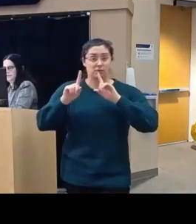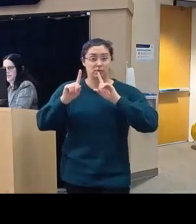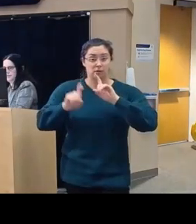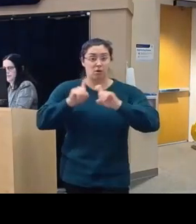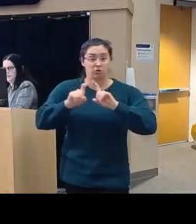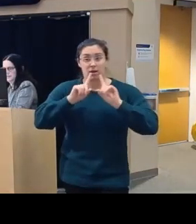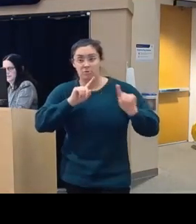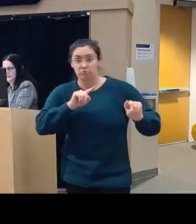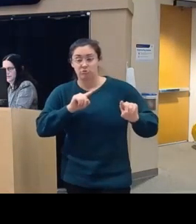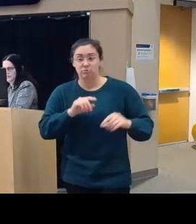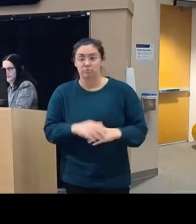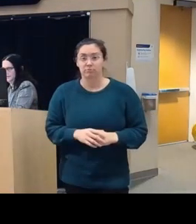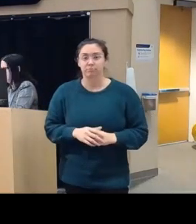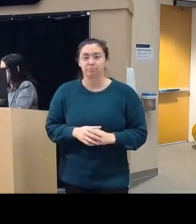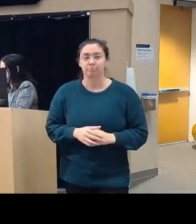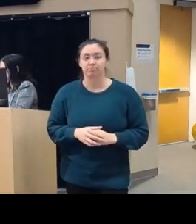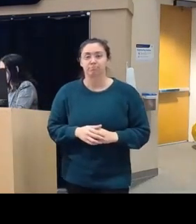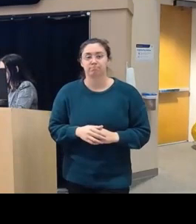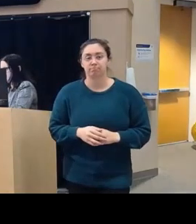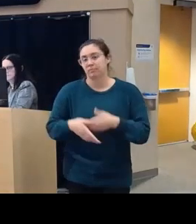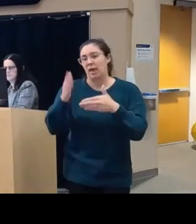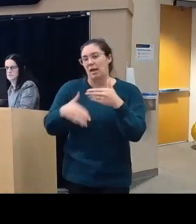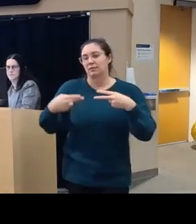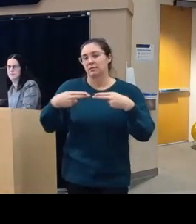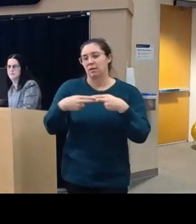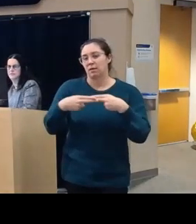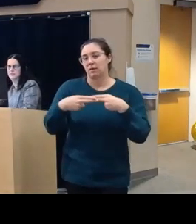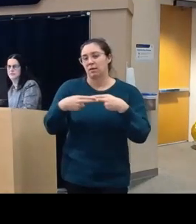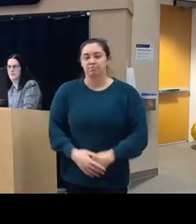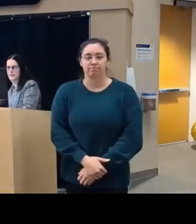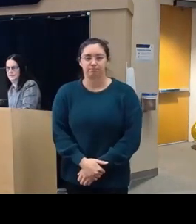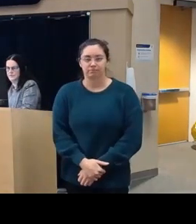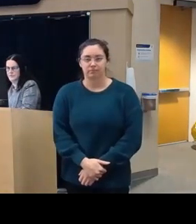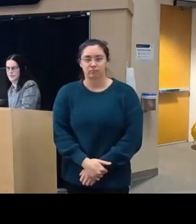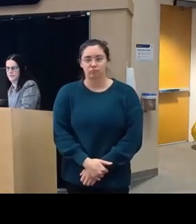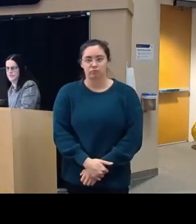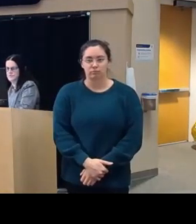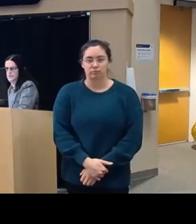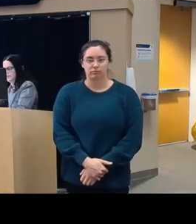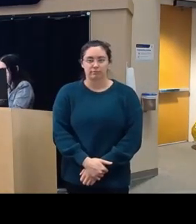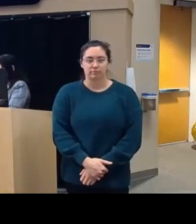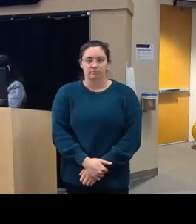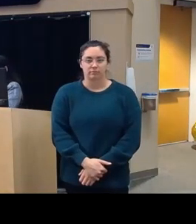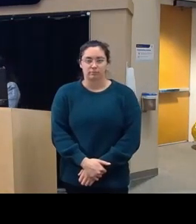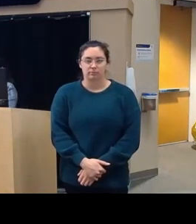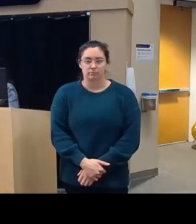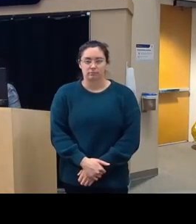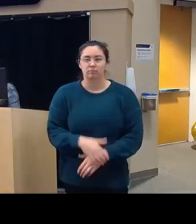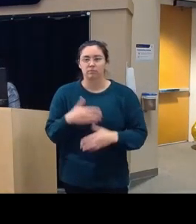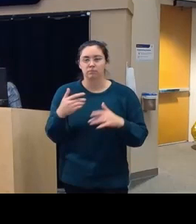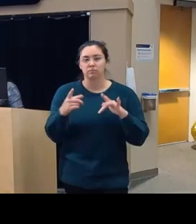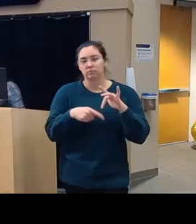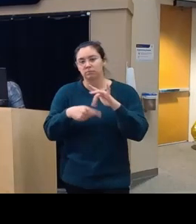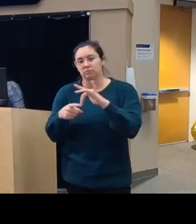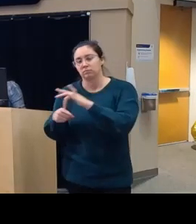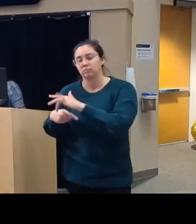could do like my ending one and then see if there's questions. And then I can always go back if so. Okay, so let me do my